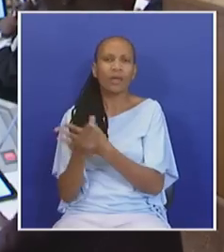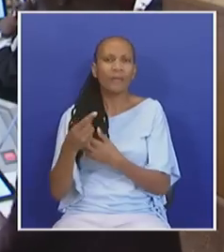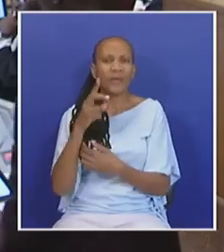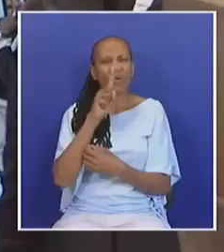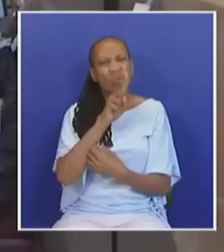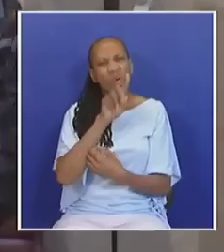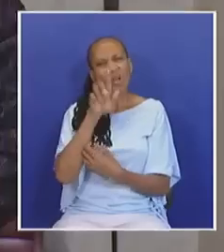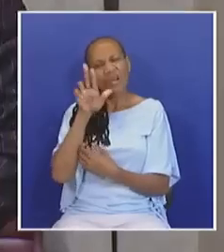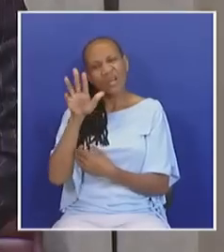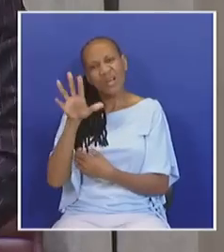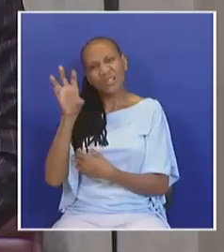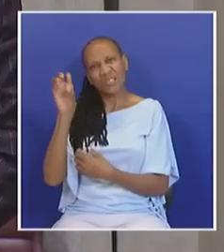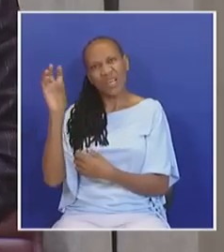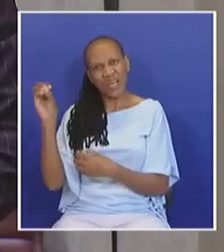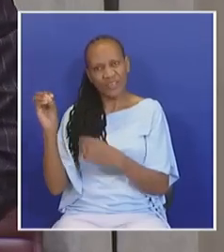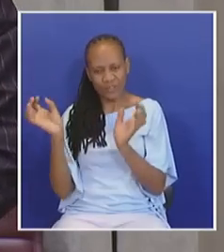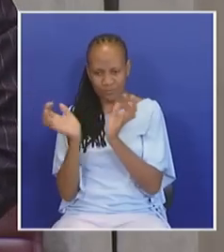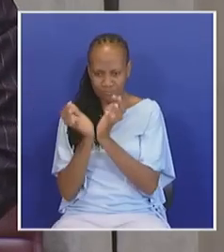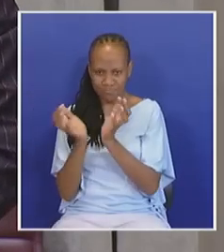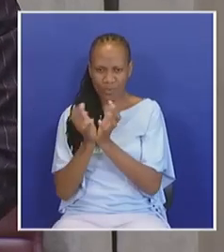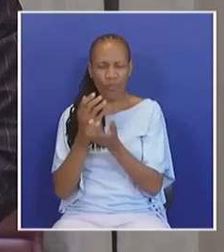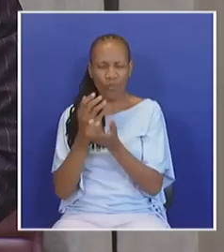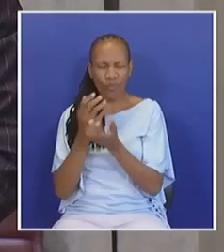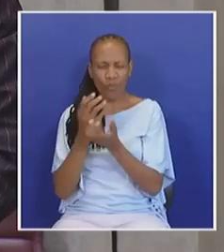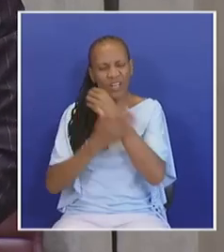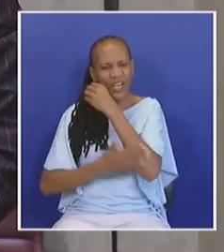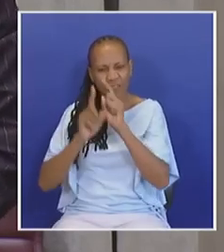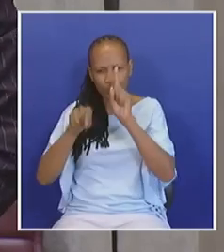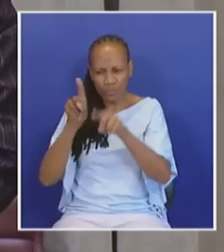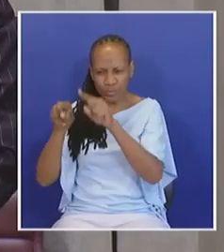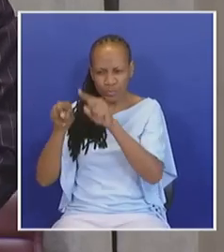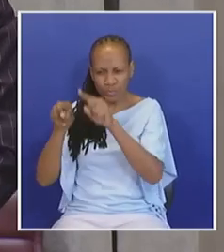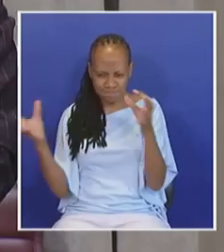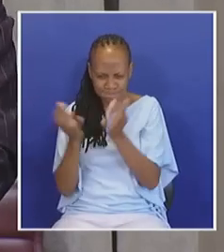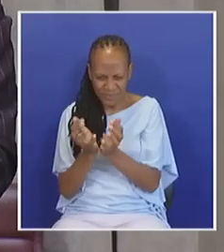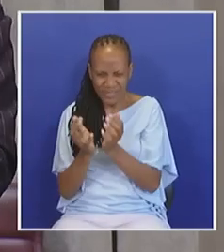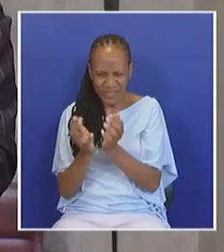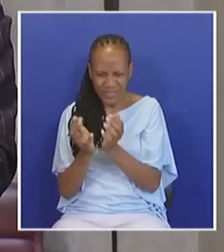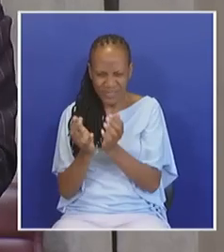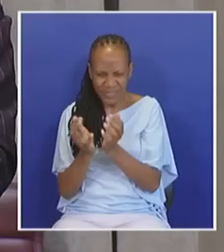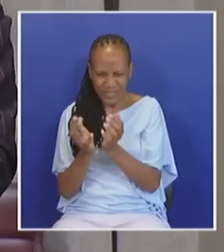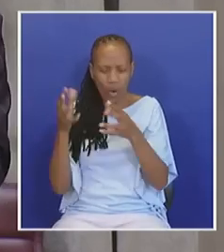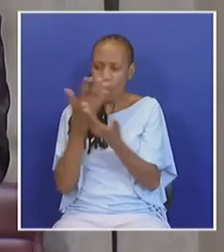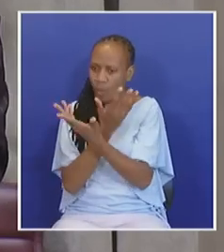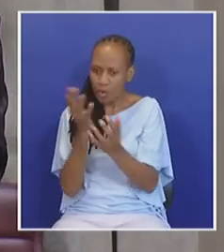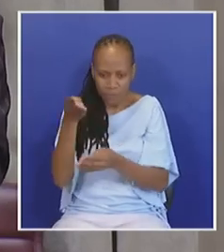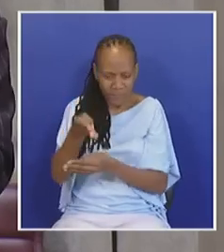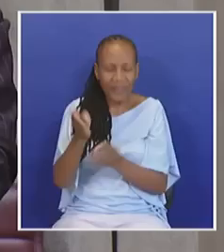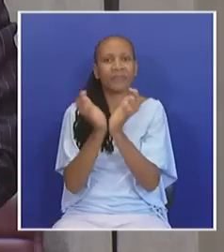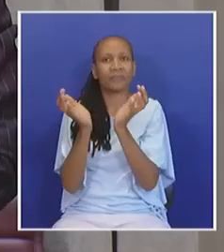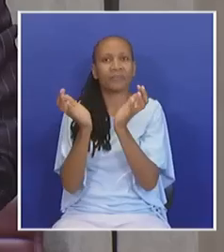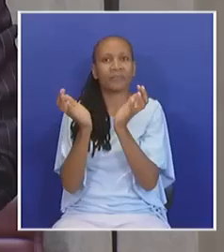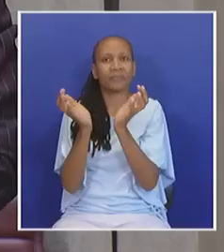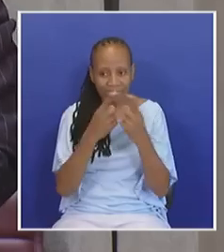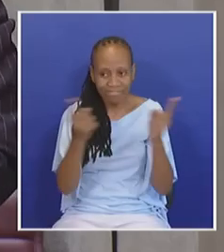brought together Africans from the African continent, the United States, and the Caribbean, made the clarion call, "The problem